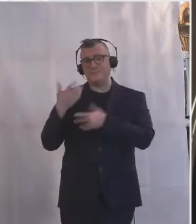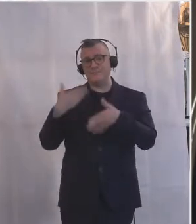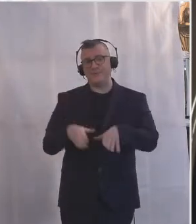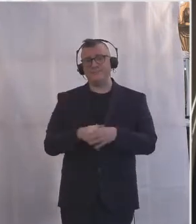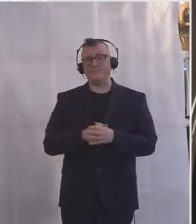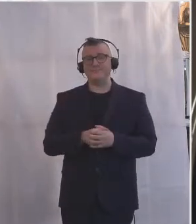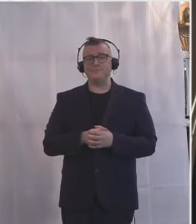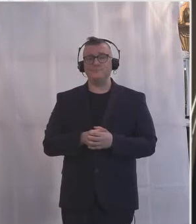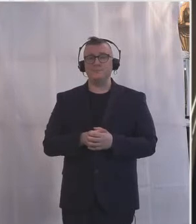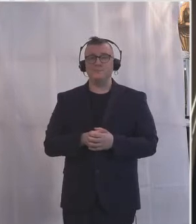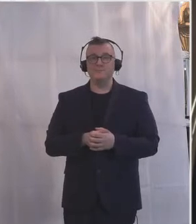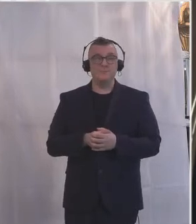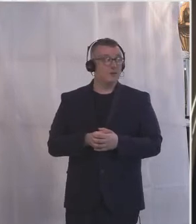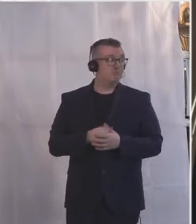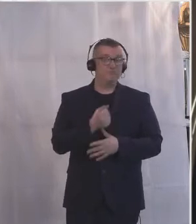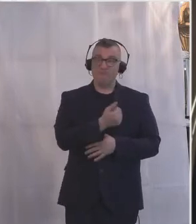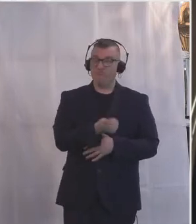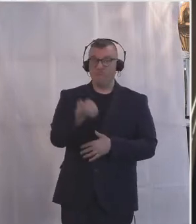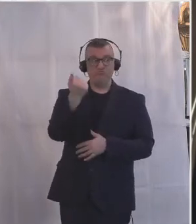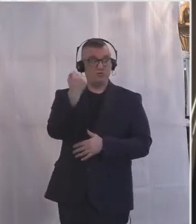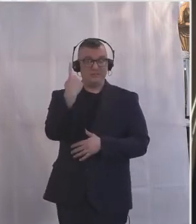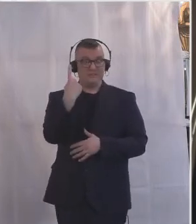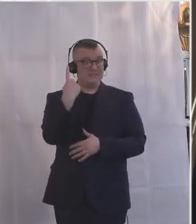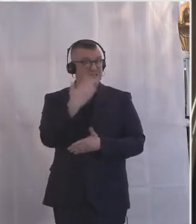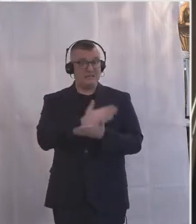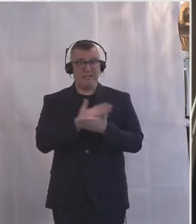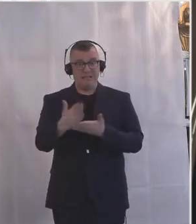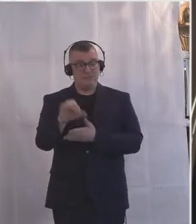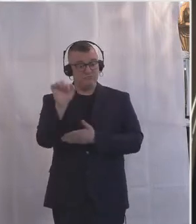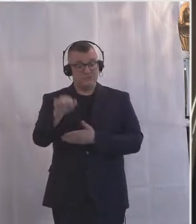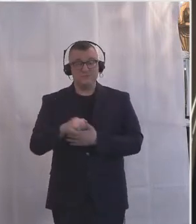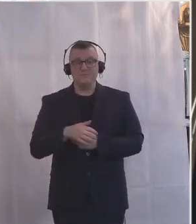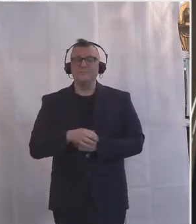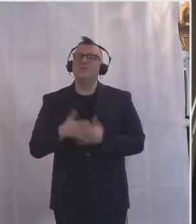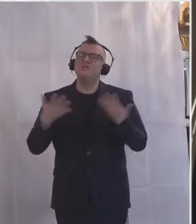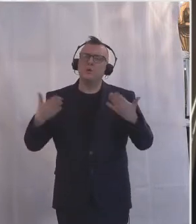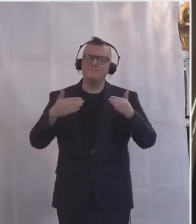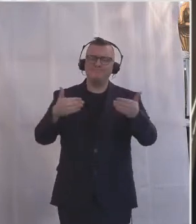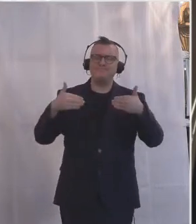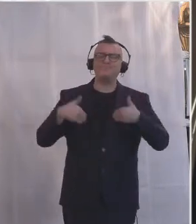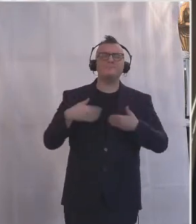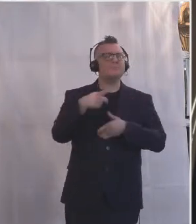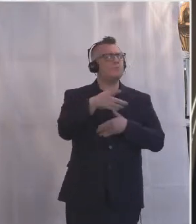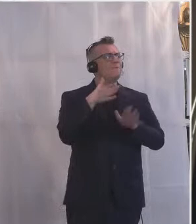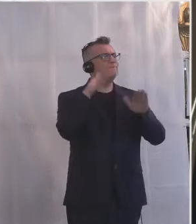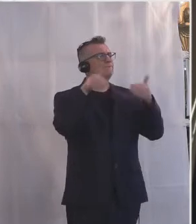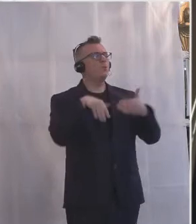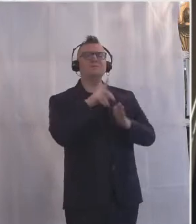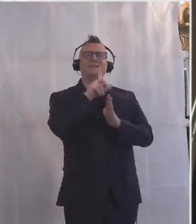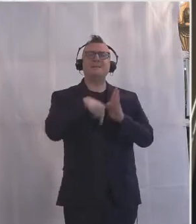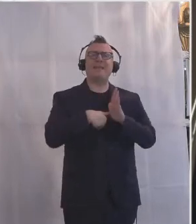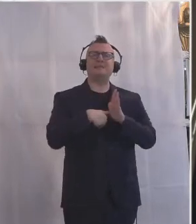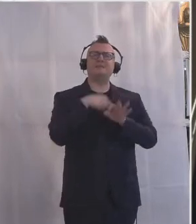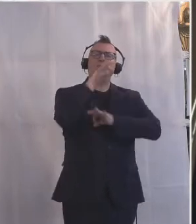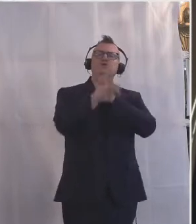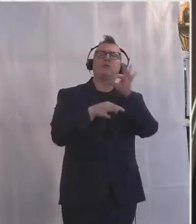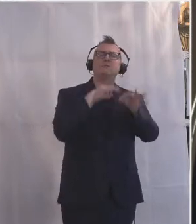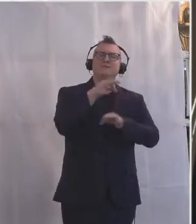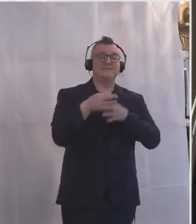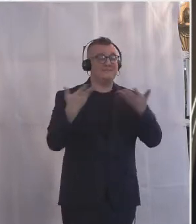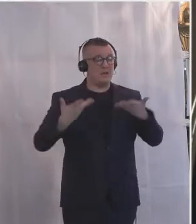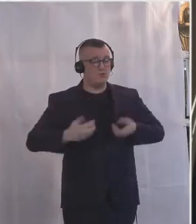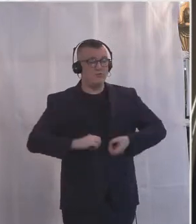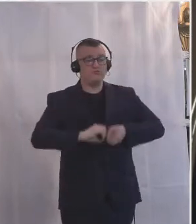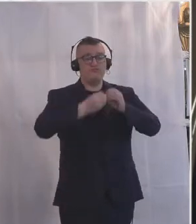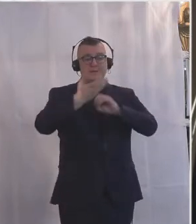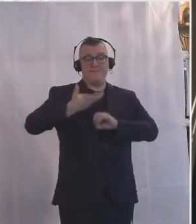Yeah, absolutely. Makes eminent sense. So coming back to Ability Consultancy, you've got your business plan, you've now got